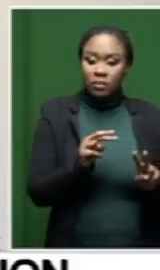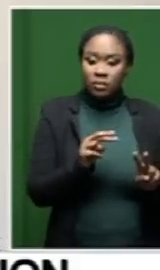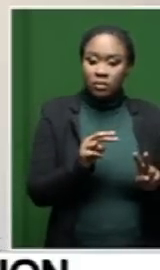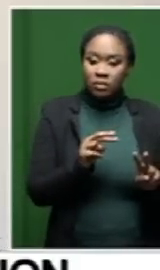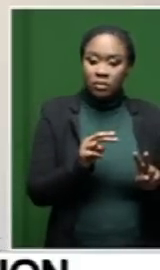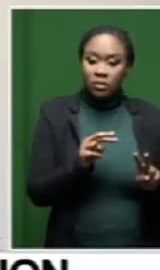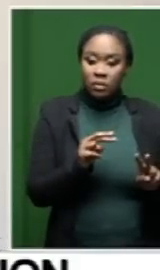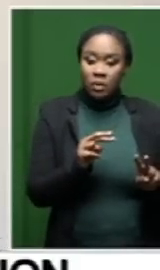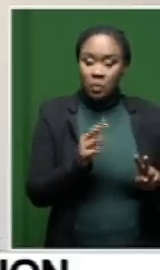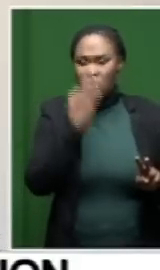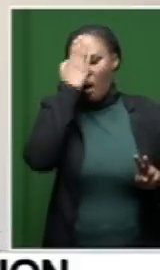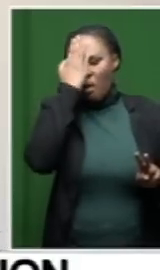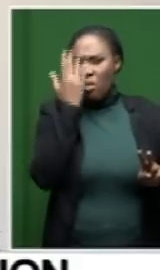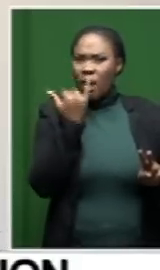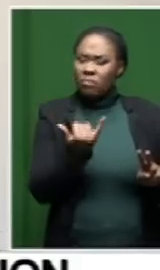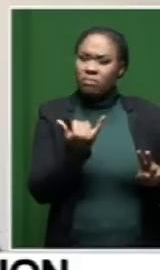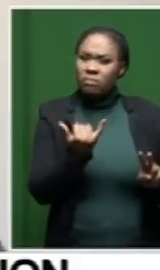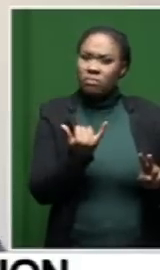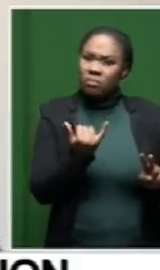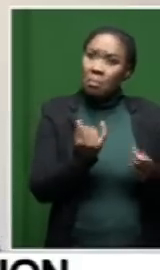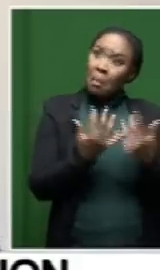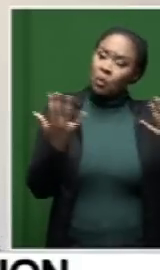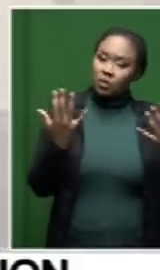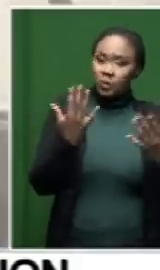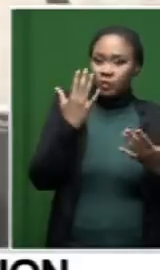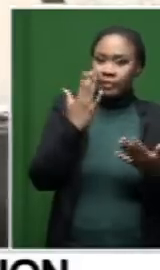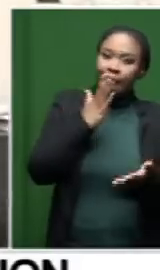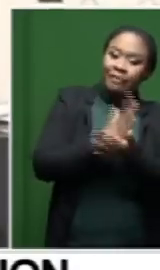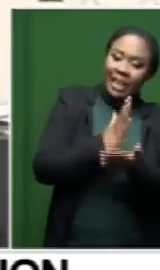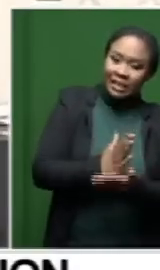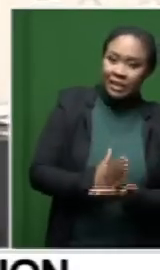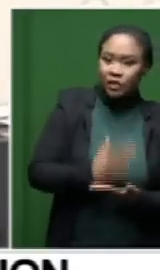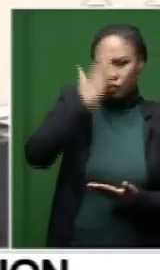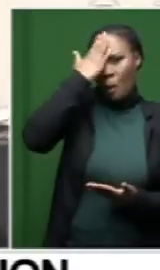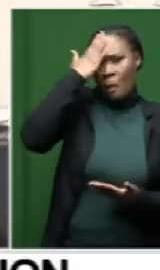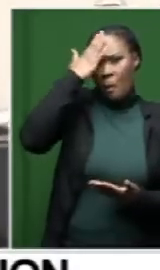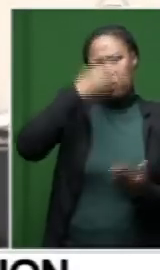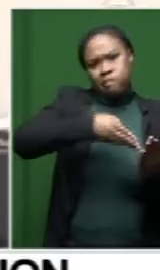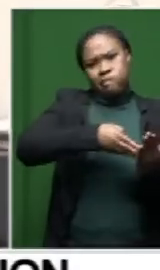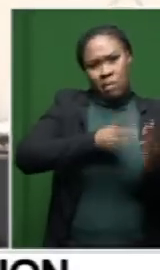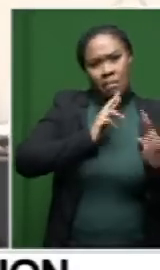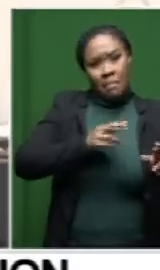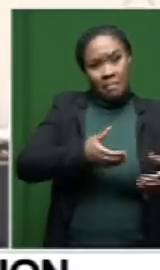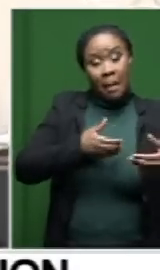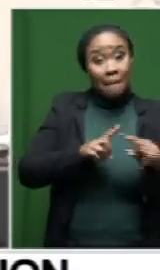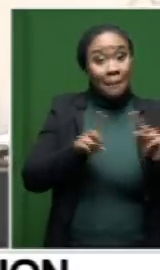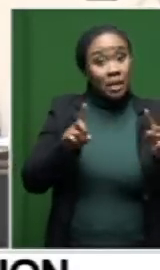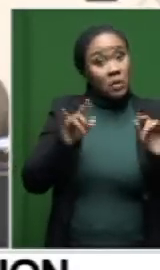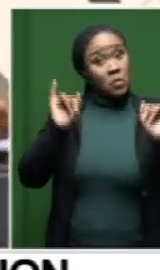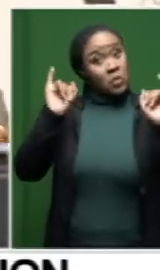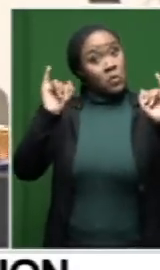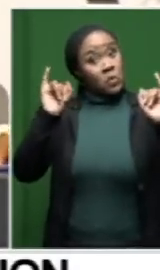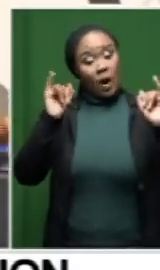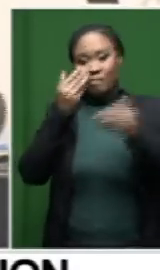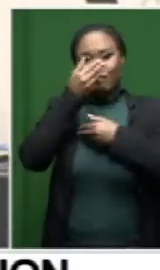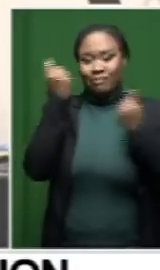become familiar with, most of these facts we were already aware of, but what we didn't know was the scale of the problem. I